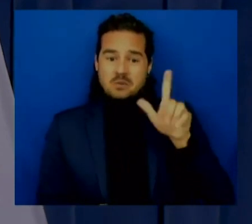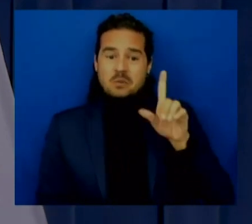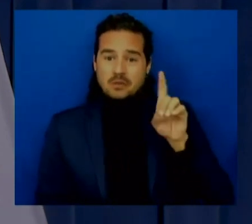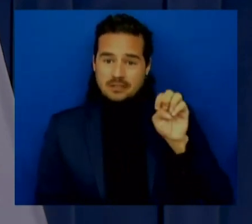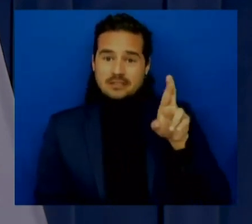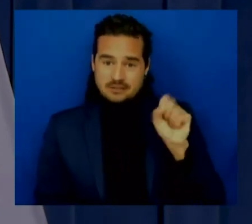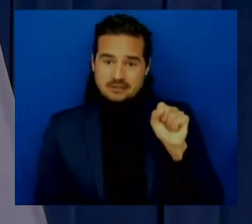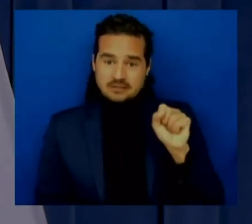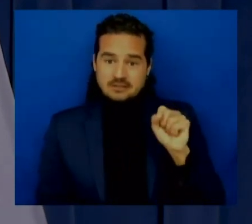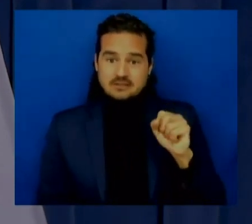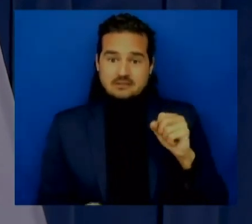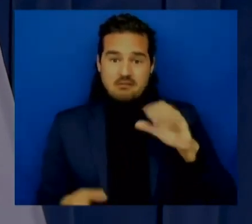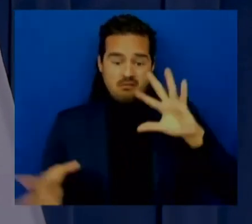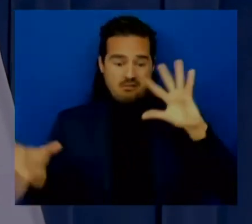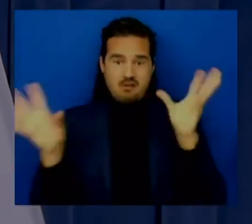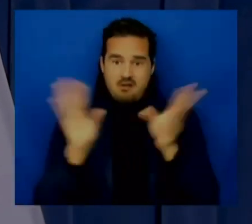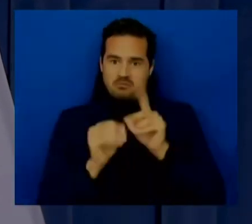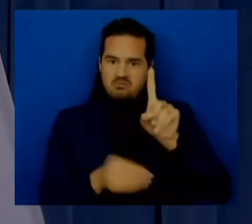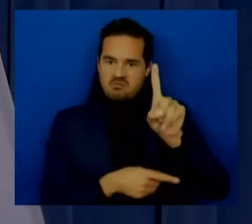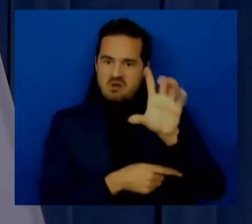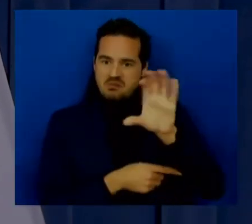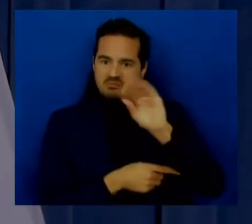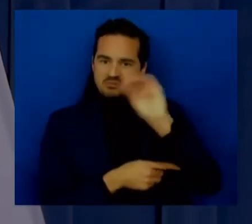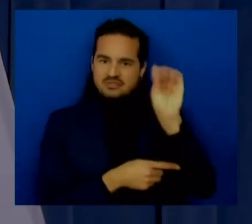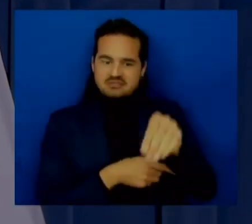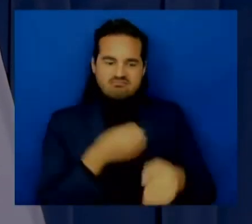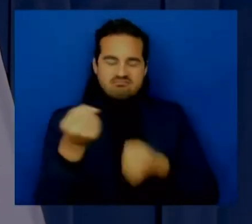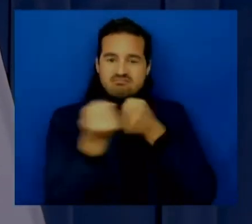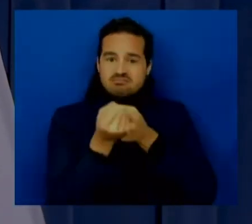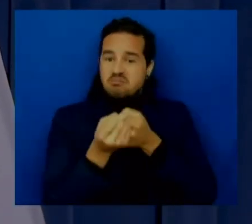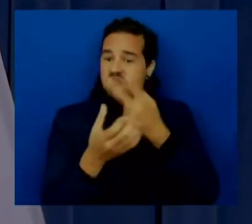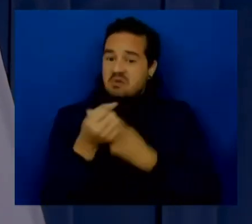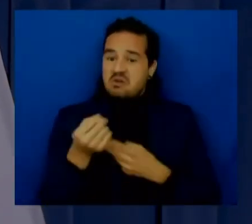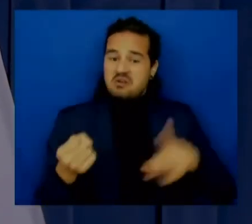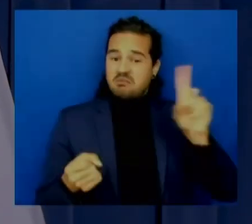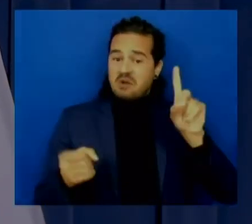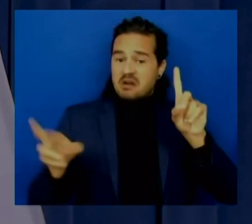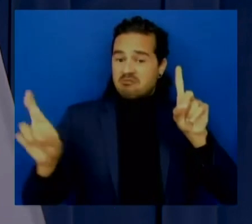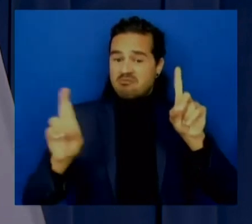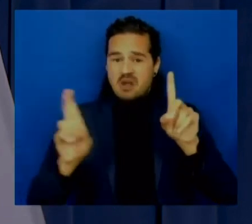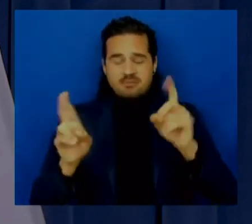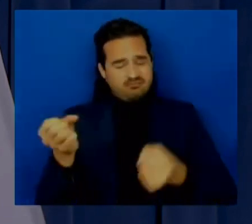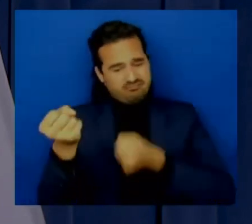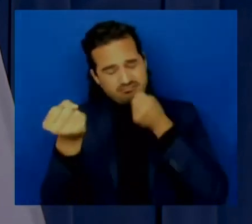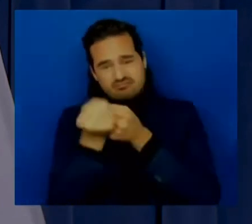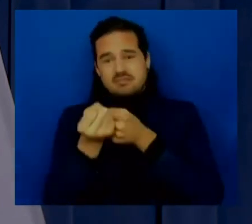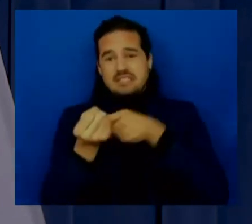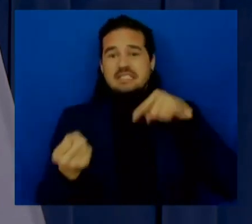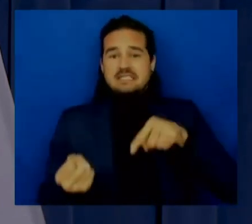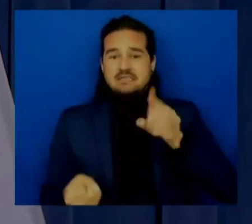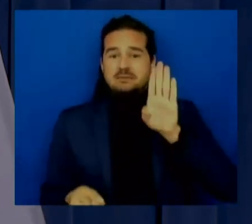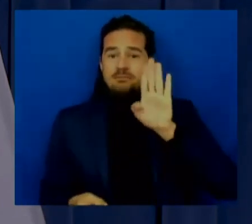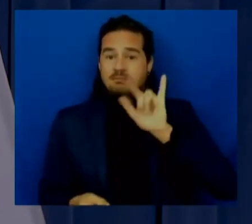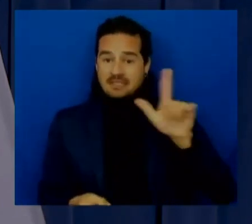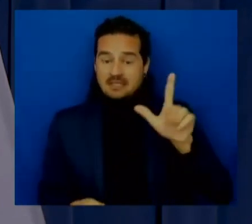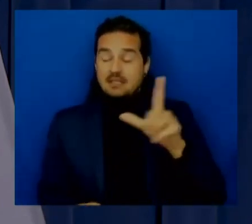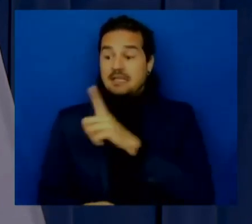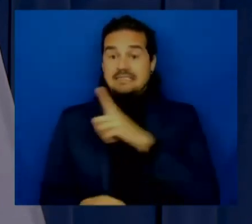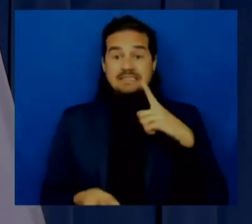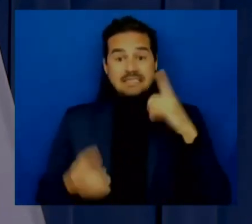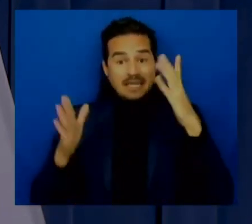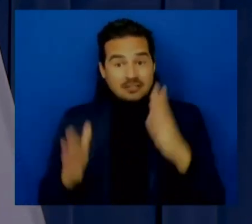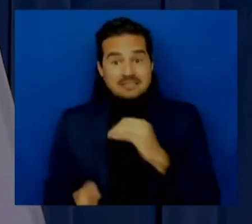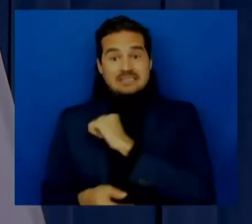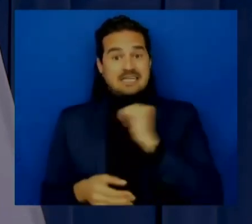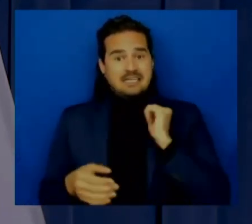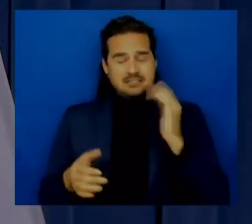coming together in the Senate and the Assembly on a big bill. And that's the way it should be. I mean, it's the way we all would like it